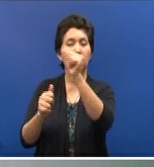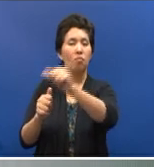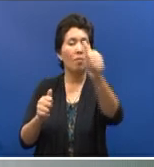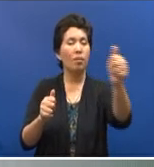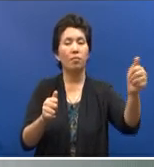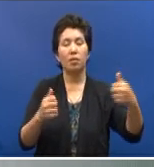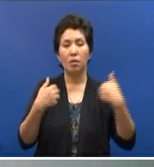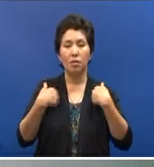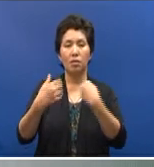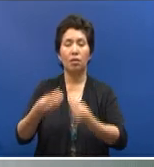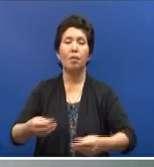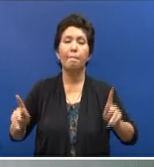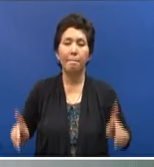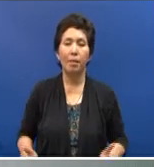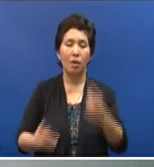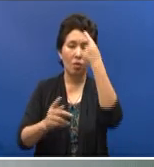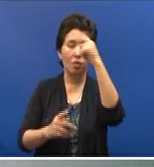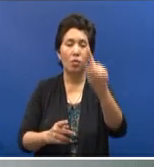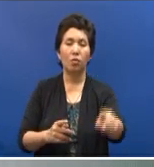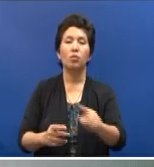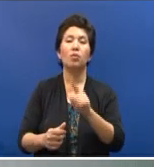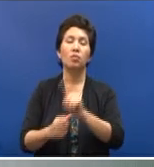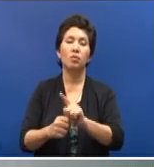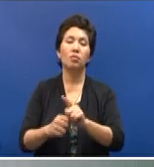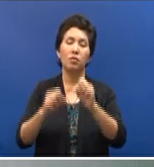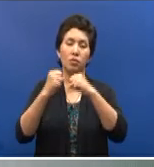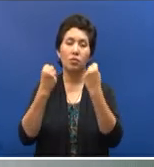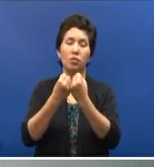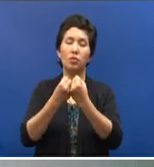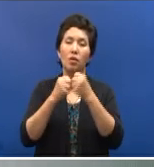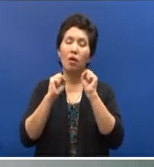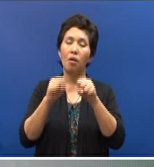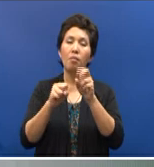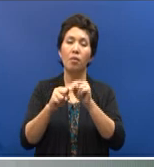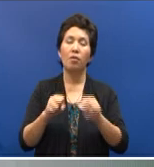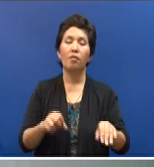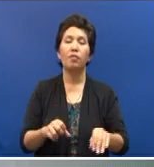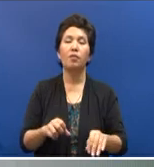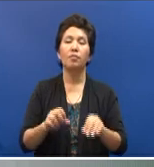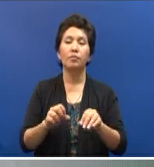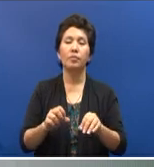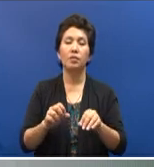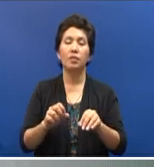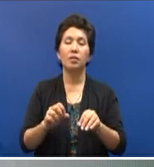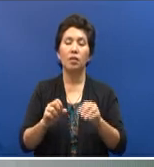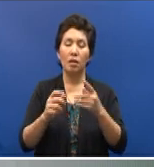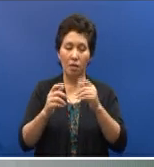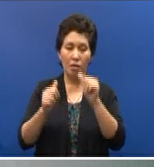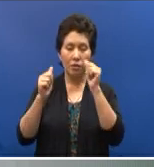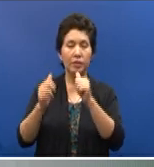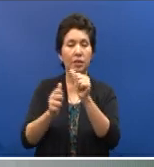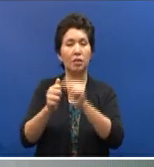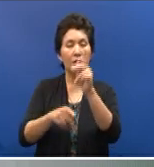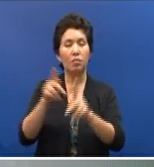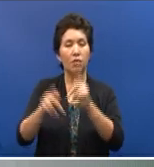given opportunity, okay, to feed on social approval. Okay, and everybody try to do